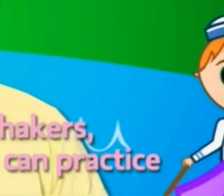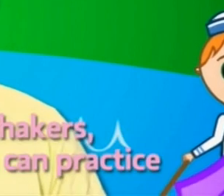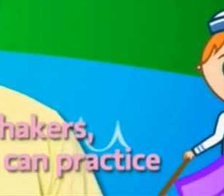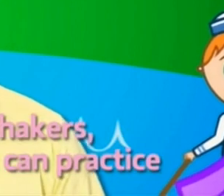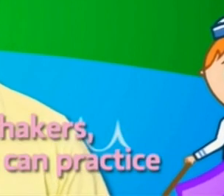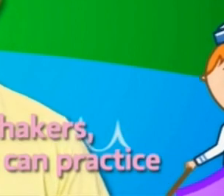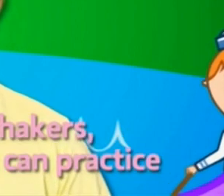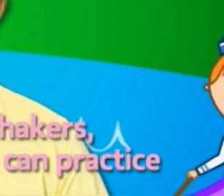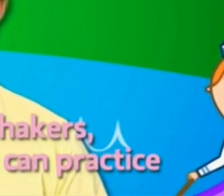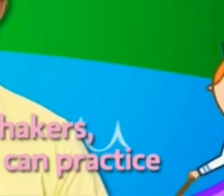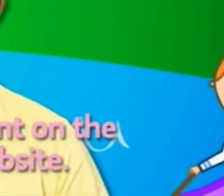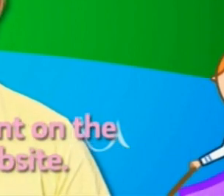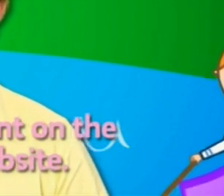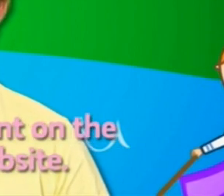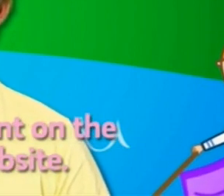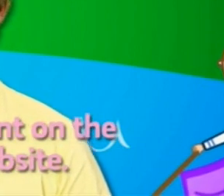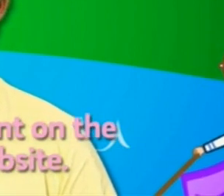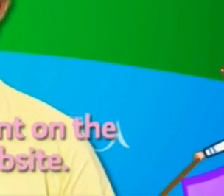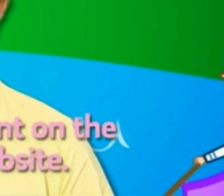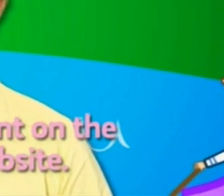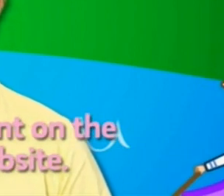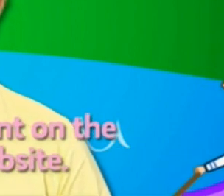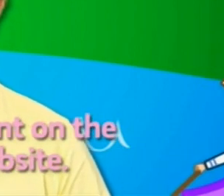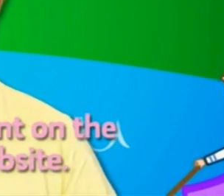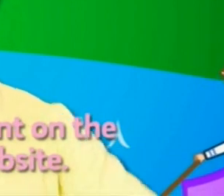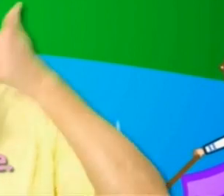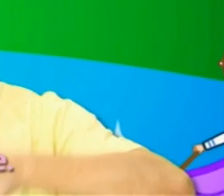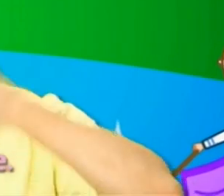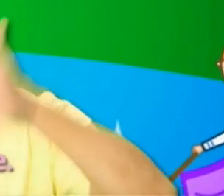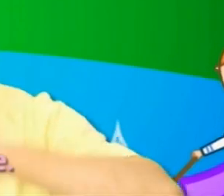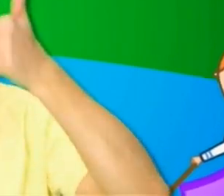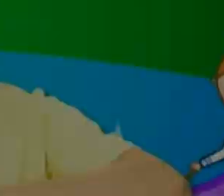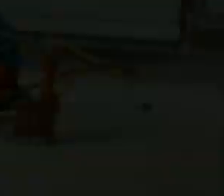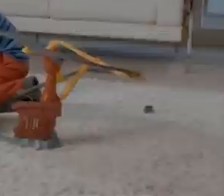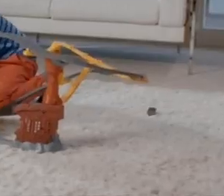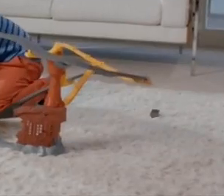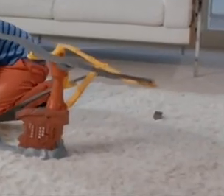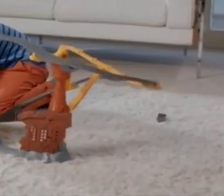done, milkshakers, and don't forget, you can practice whenever you want on the Milkshake website. Well done.